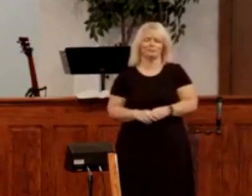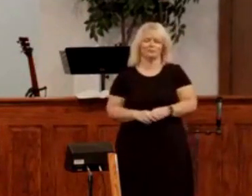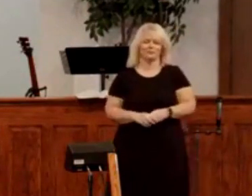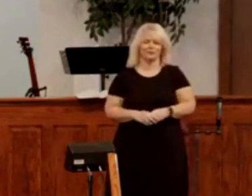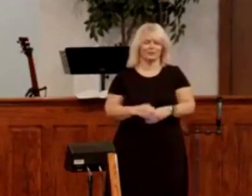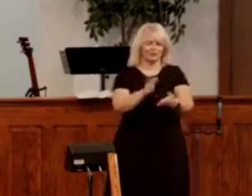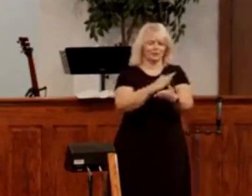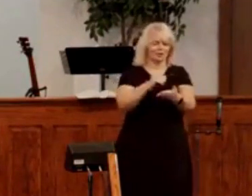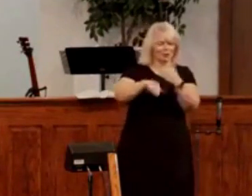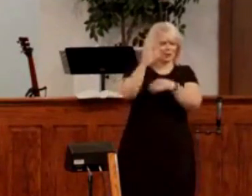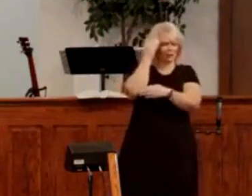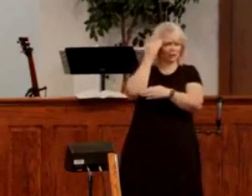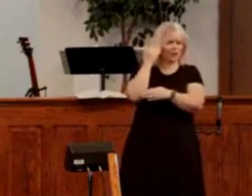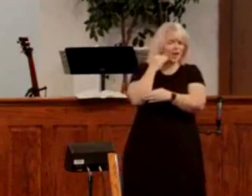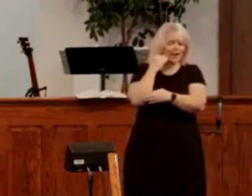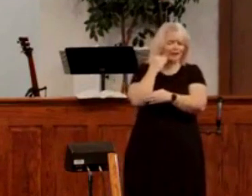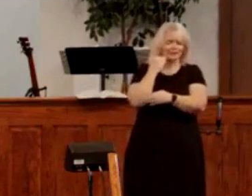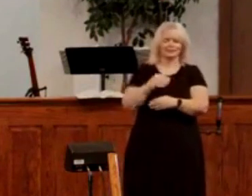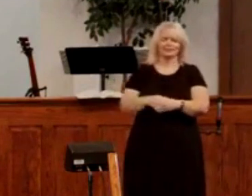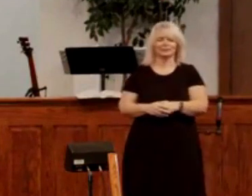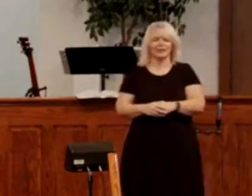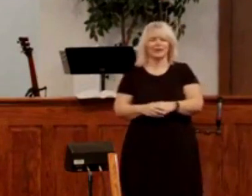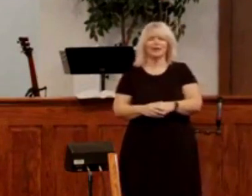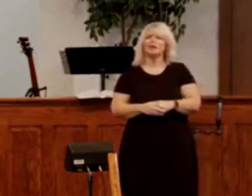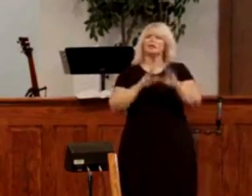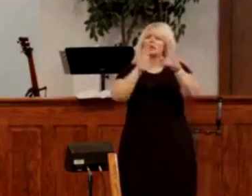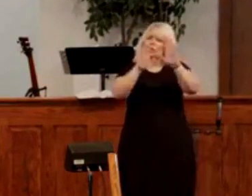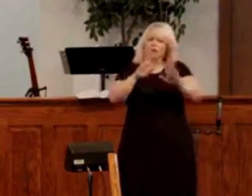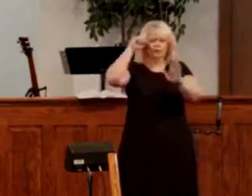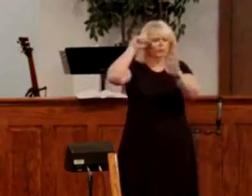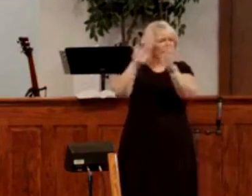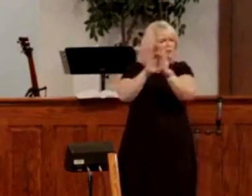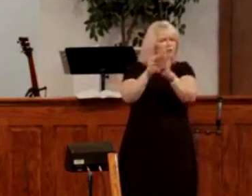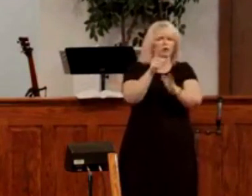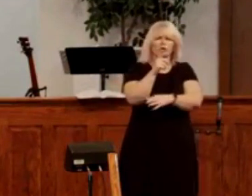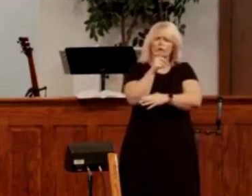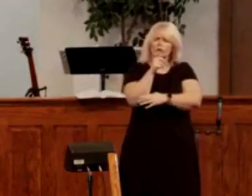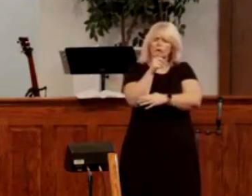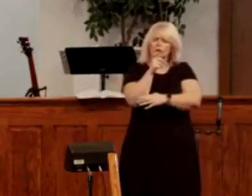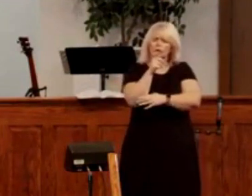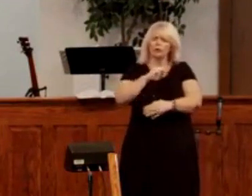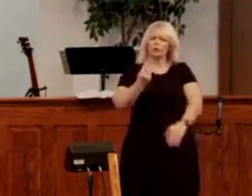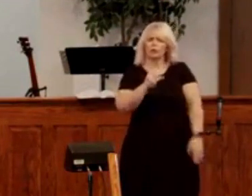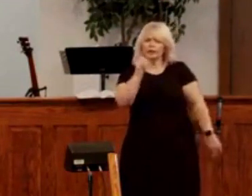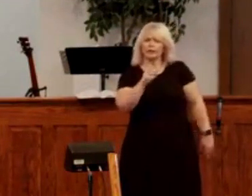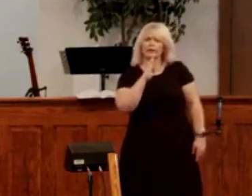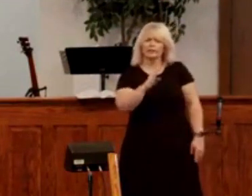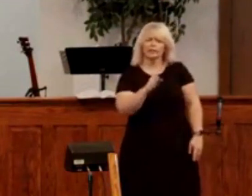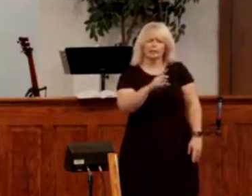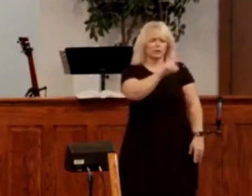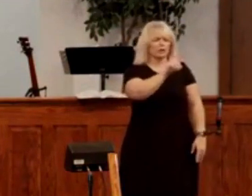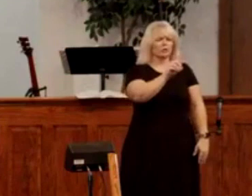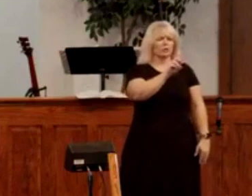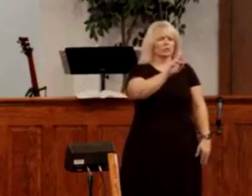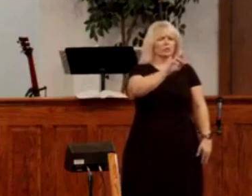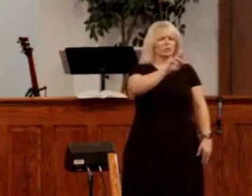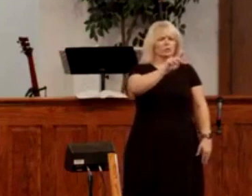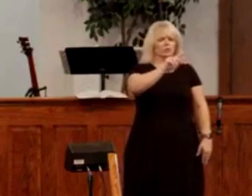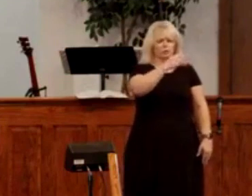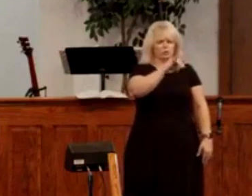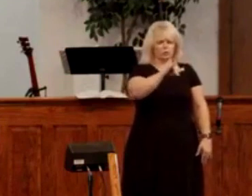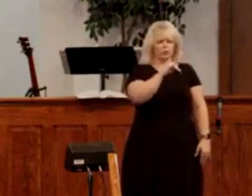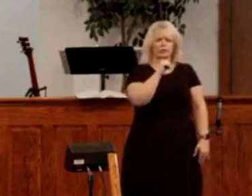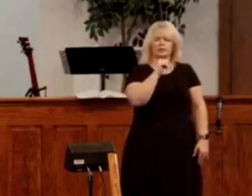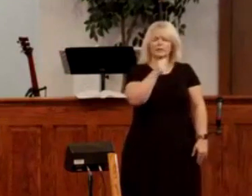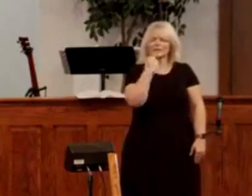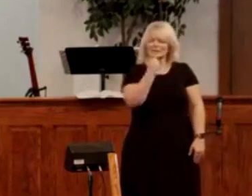we discussed that. That's a great illustration of who we should be. Dorothy didn't just put her nose down and say, I know the path, I know the end state, I'm just going